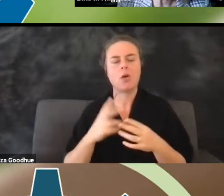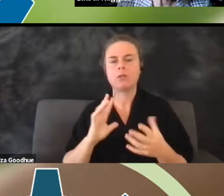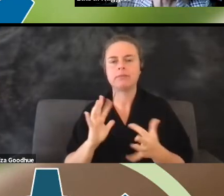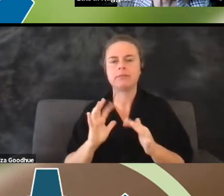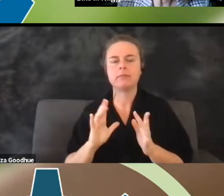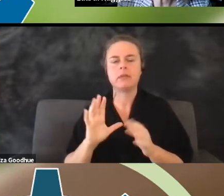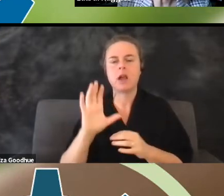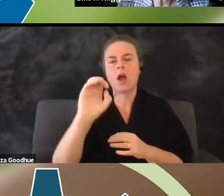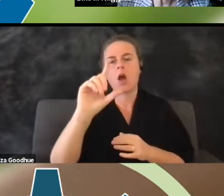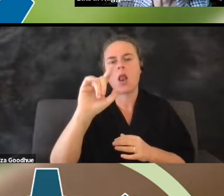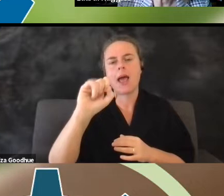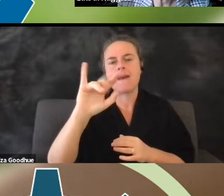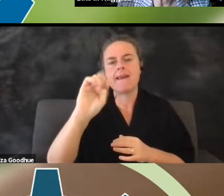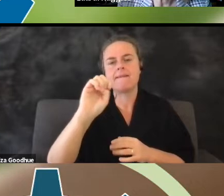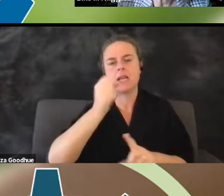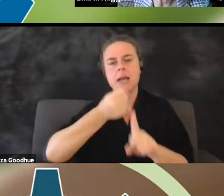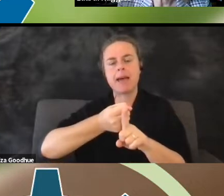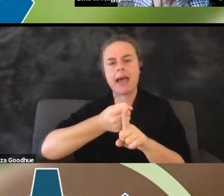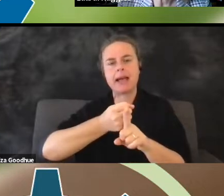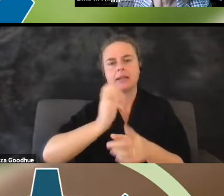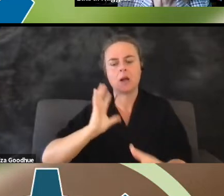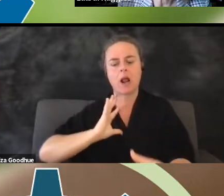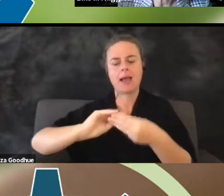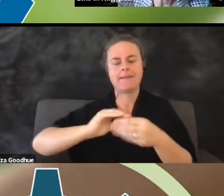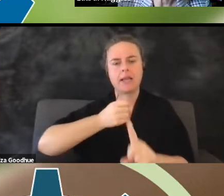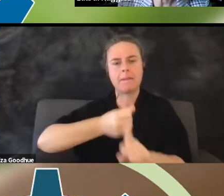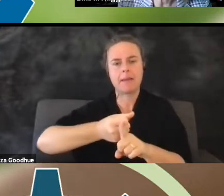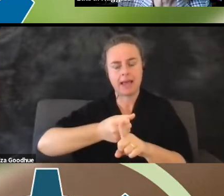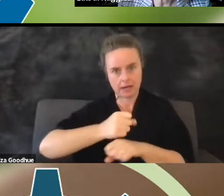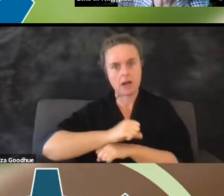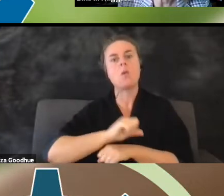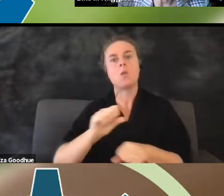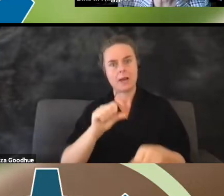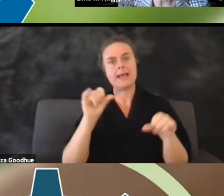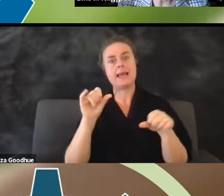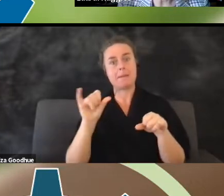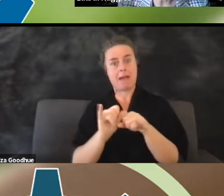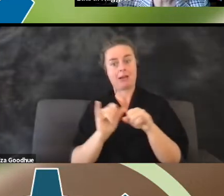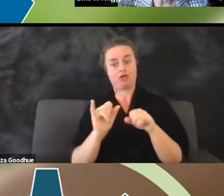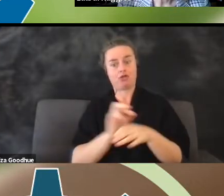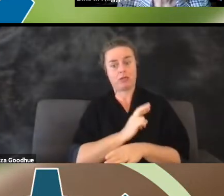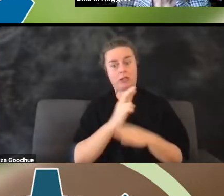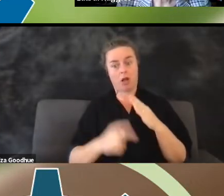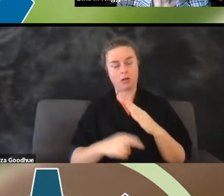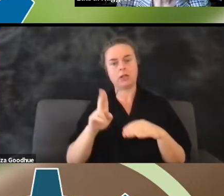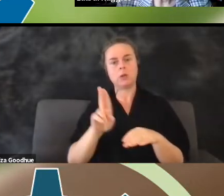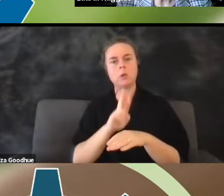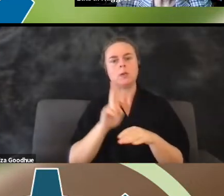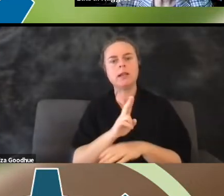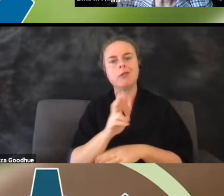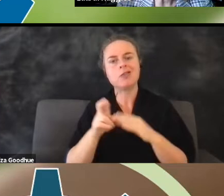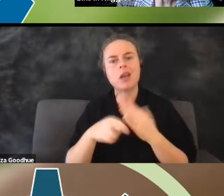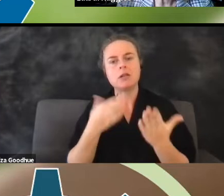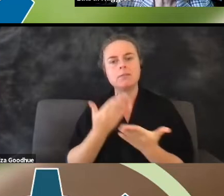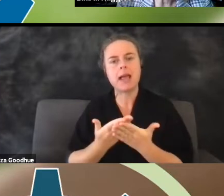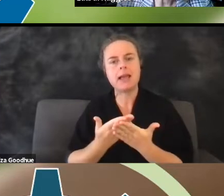And then to measure our work, we use results-based accountability because it's really important to be able to see